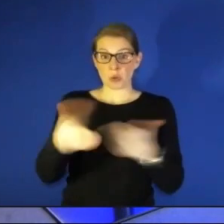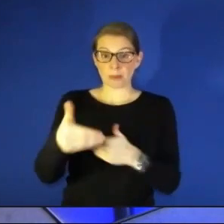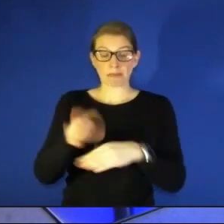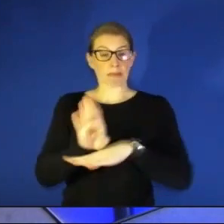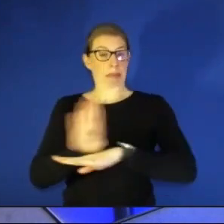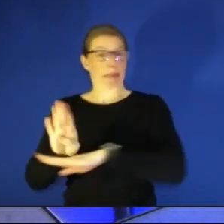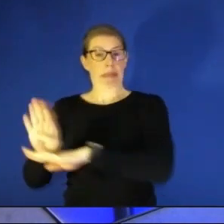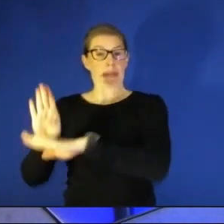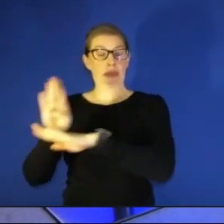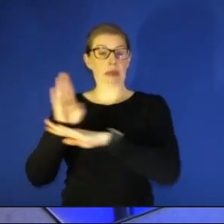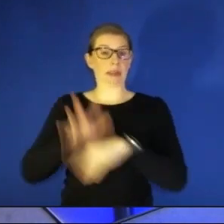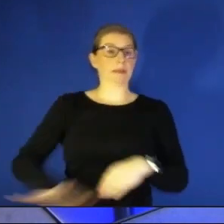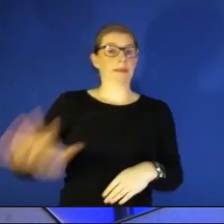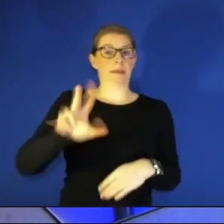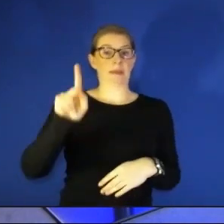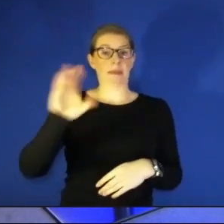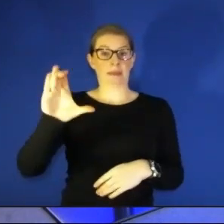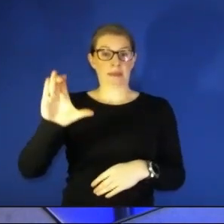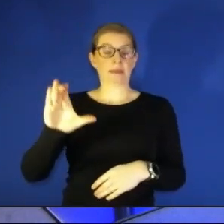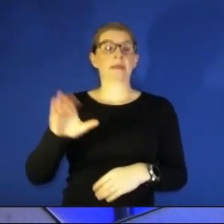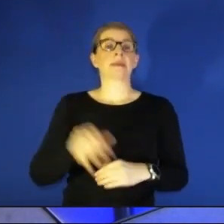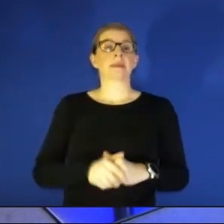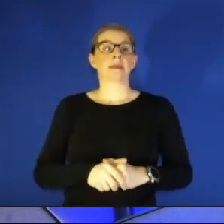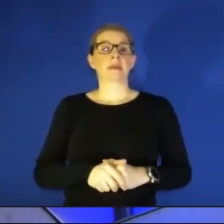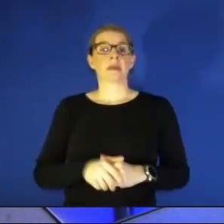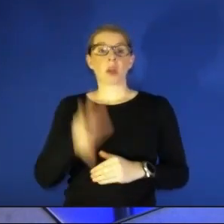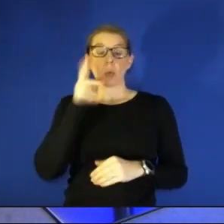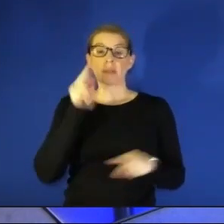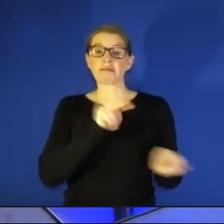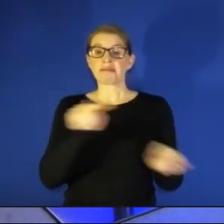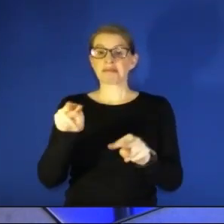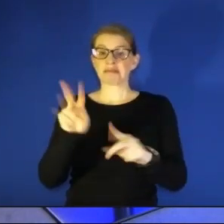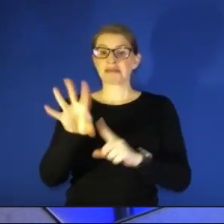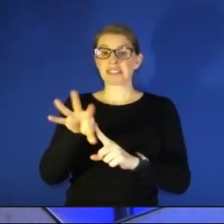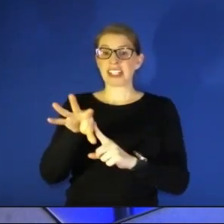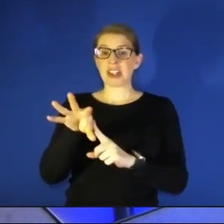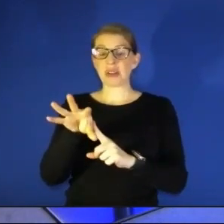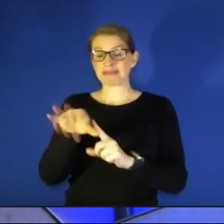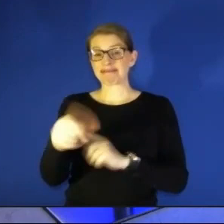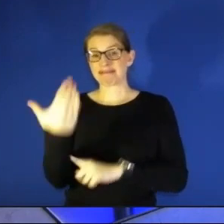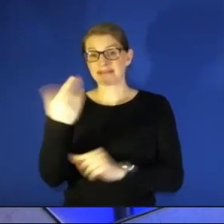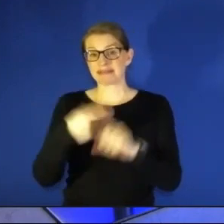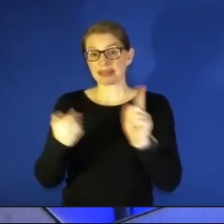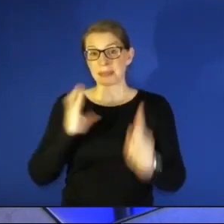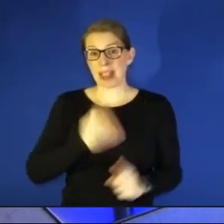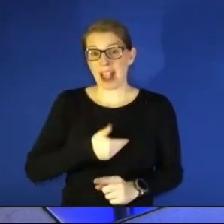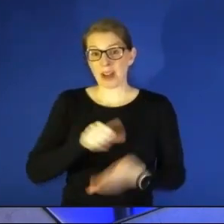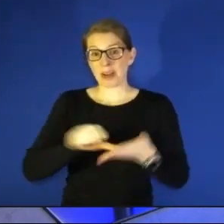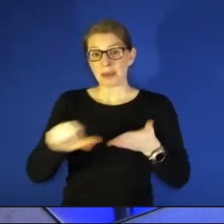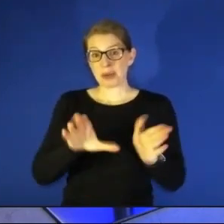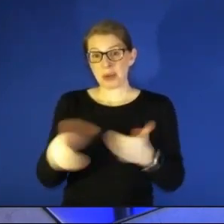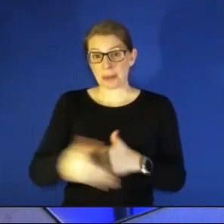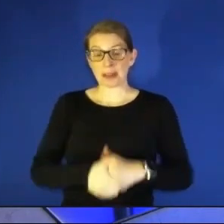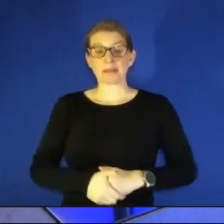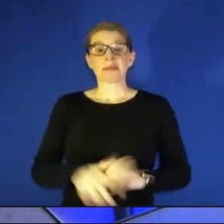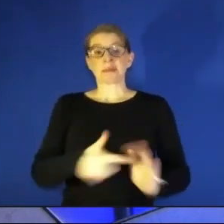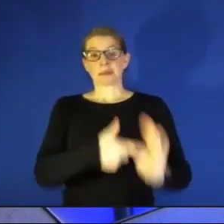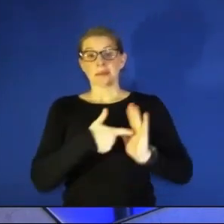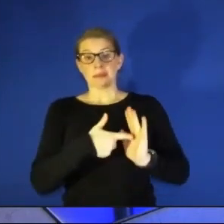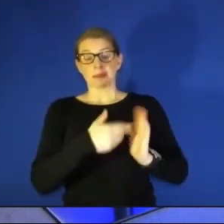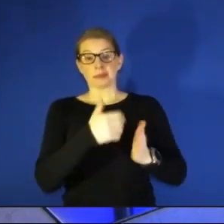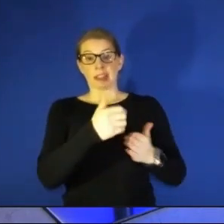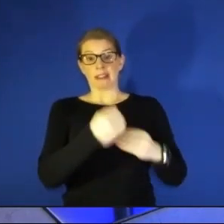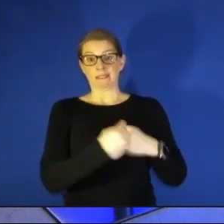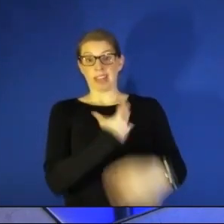going to see inside ours here throughout the morning. Let's talk about how the demand is not only affecting our